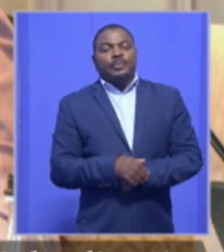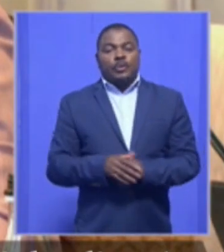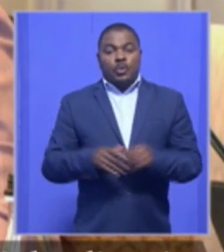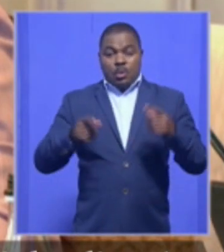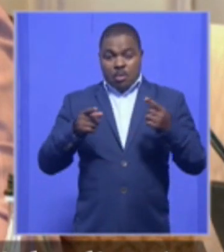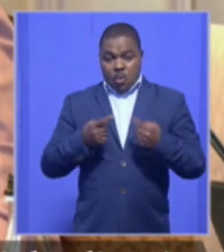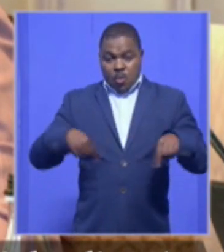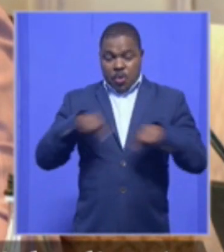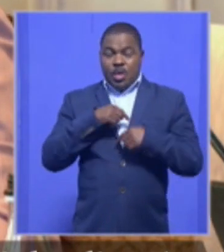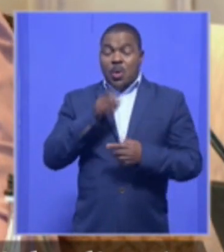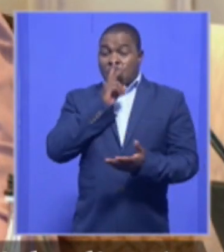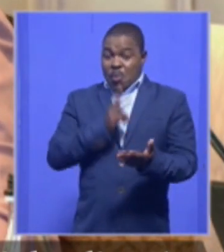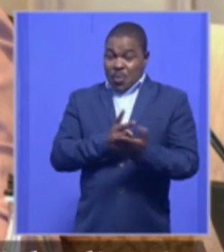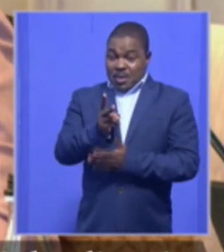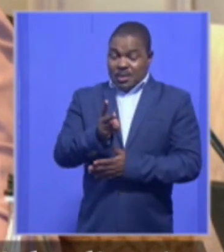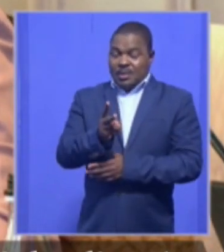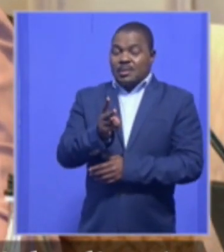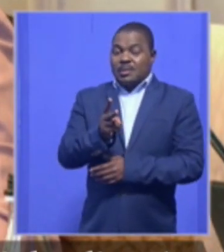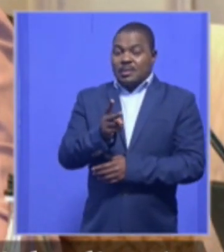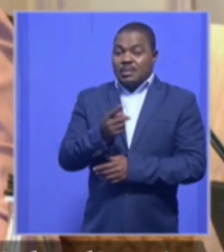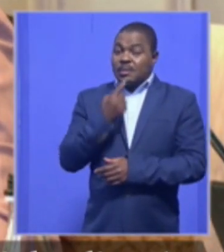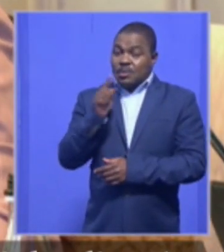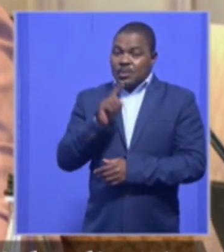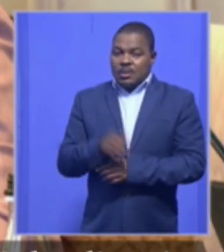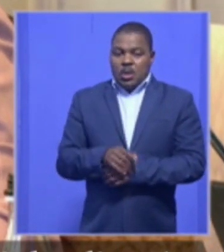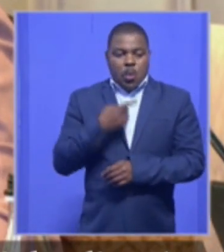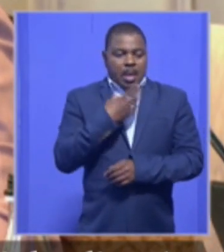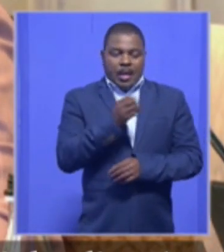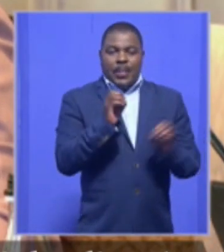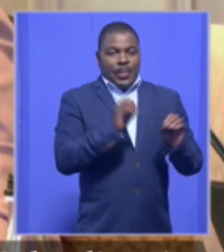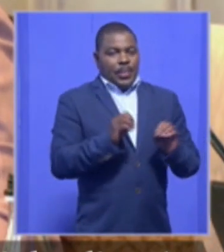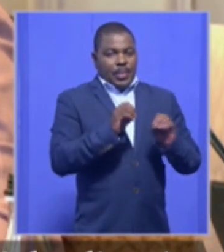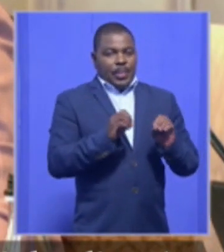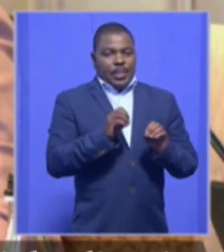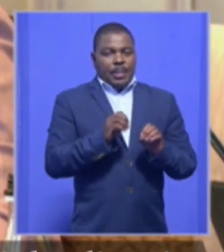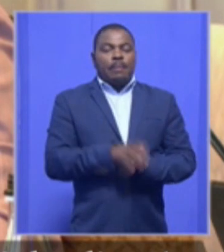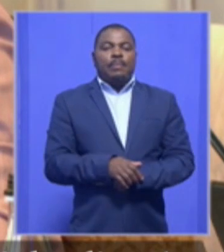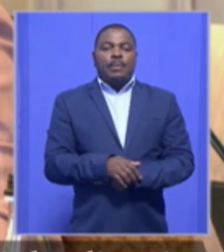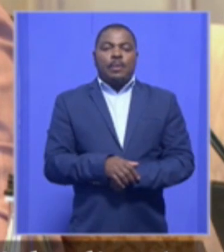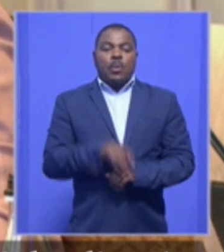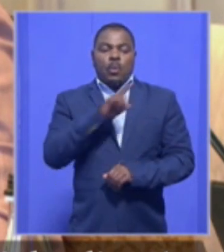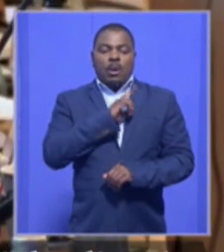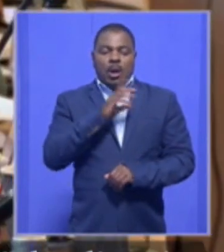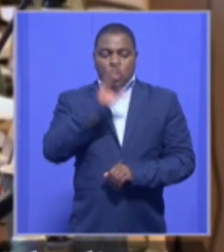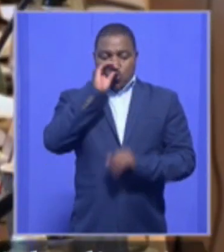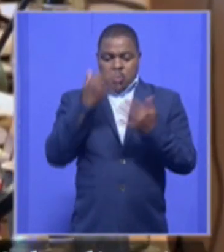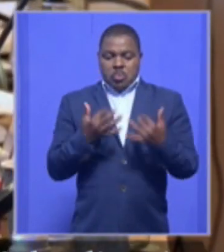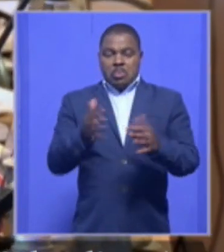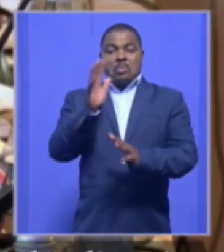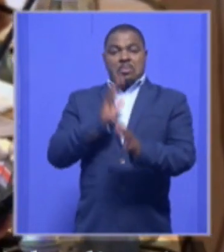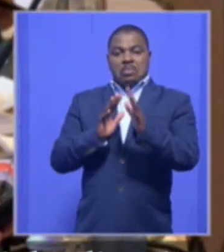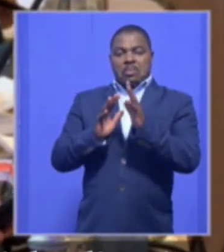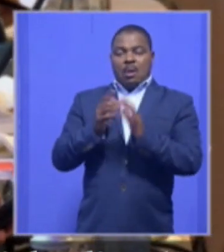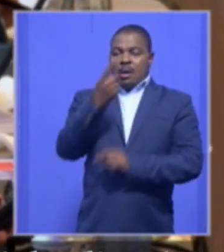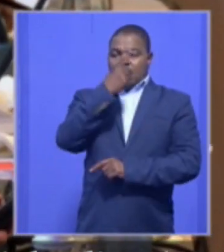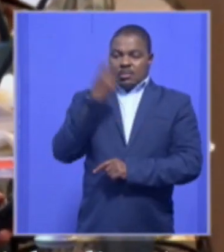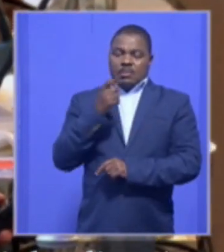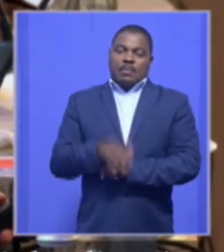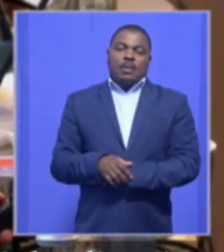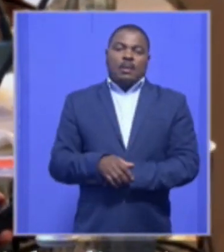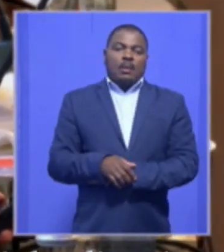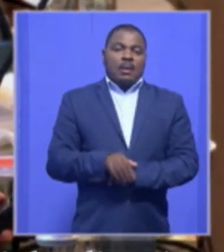we honestly said we did not have that. And that was, we were asked in a media briefing. And if we still have these kind